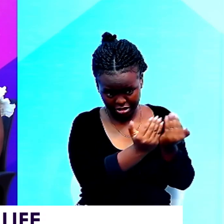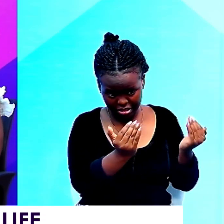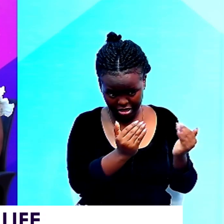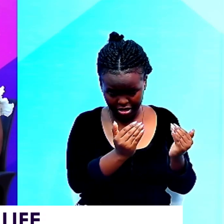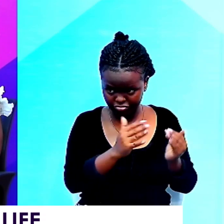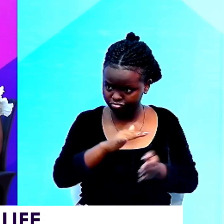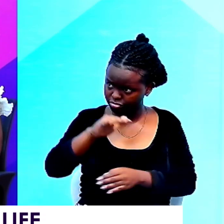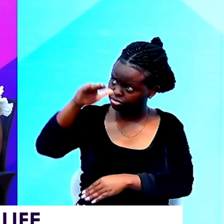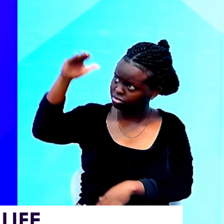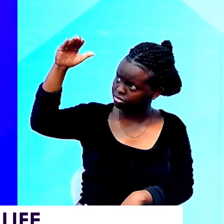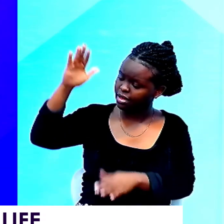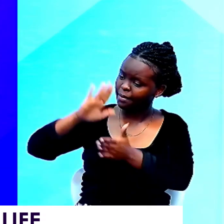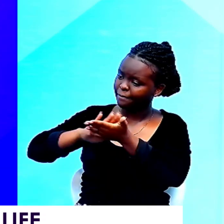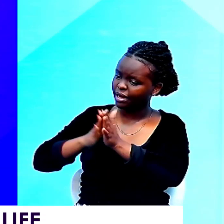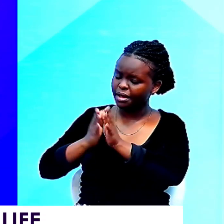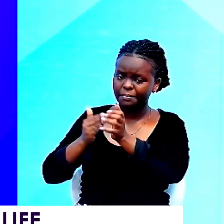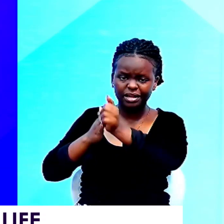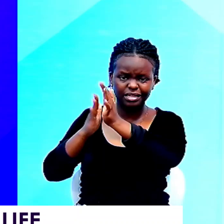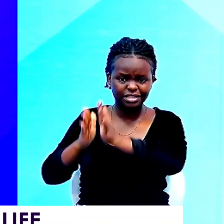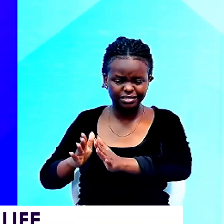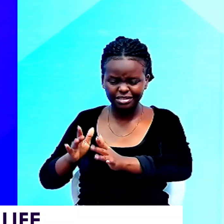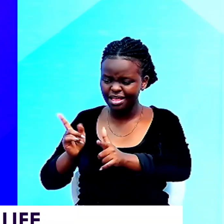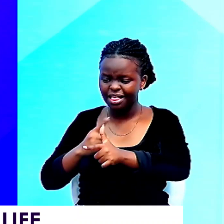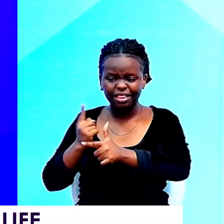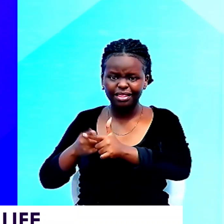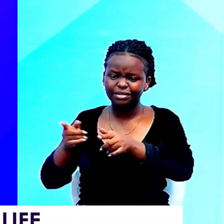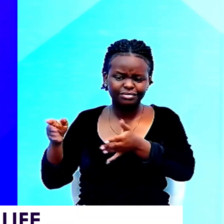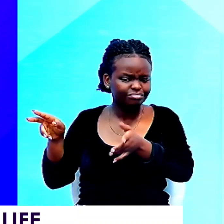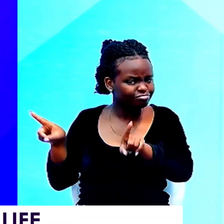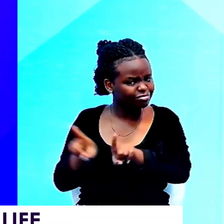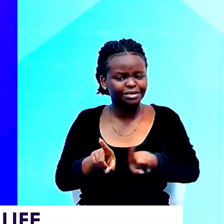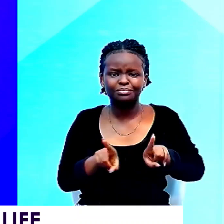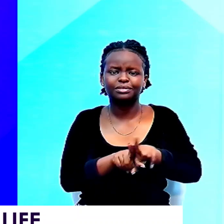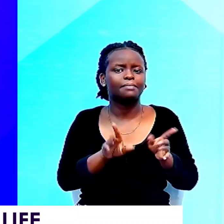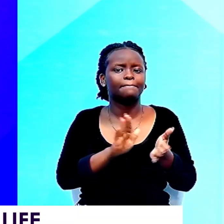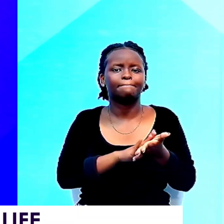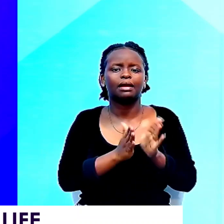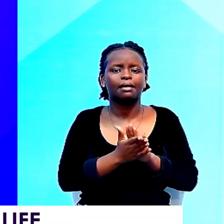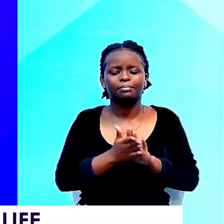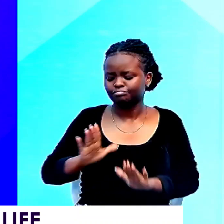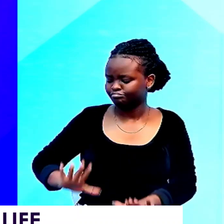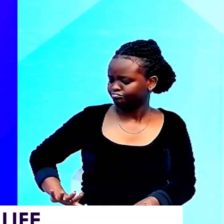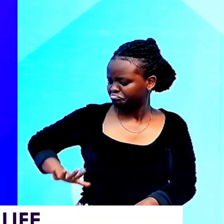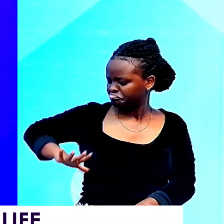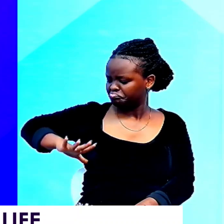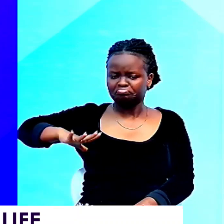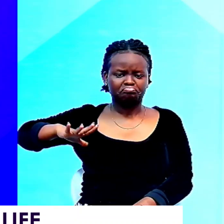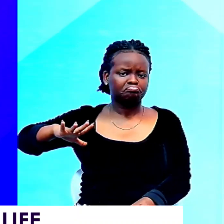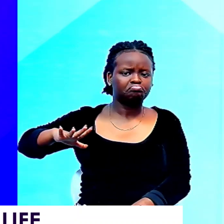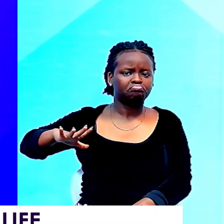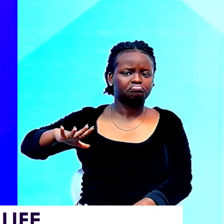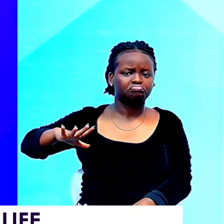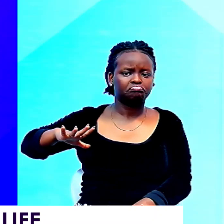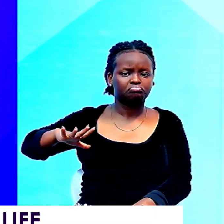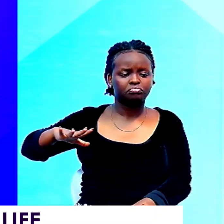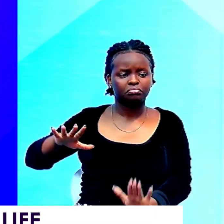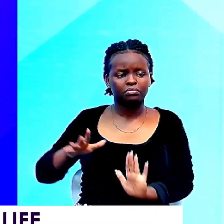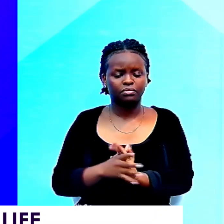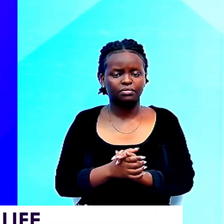are afraid they also end up being very arrogant leaders, careless leaders.